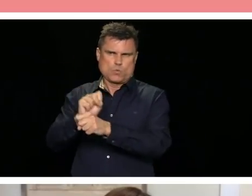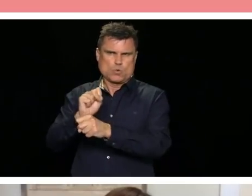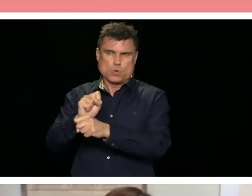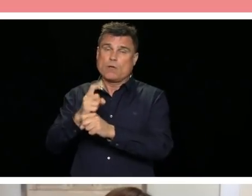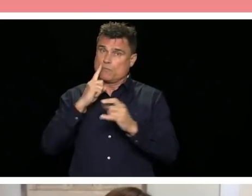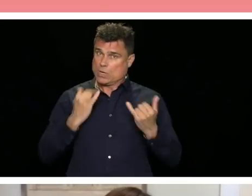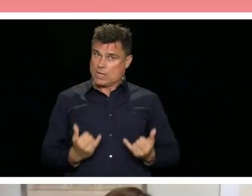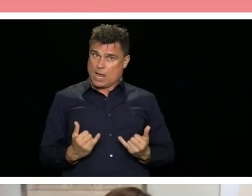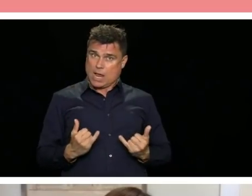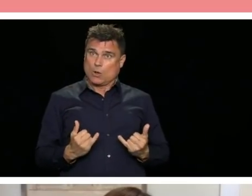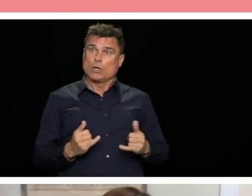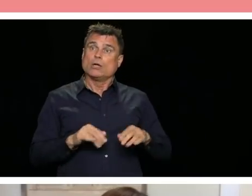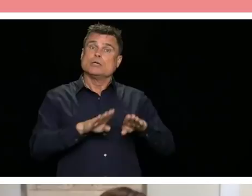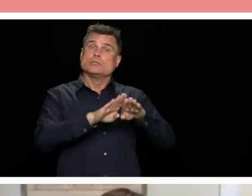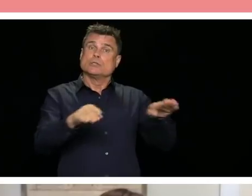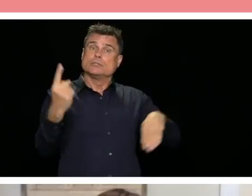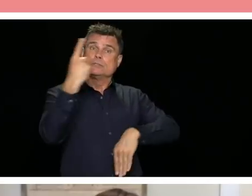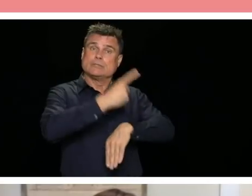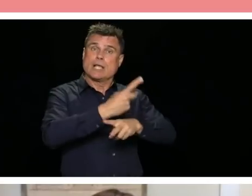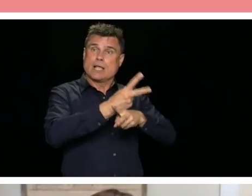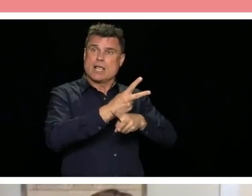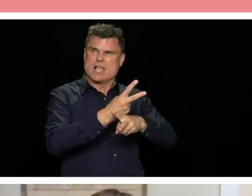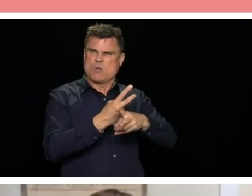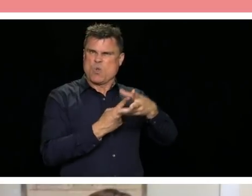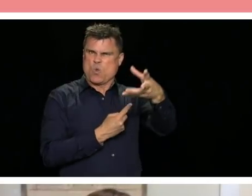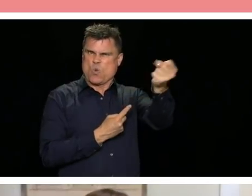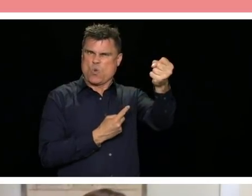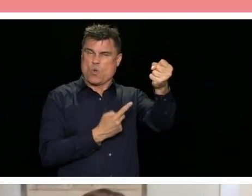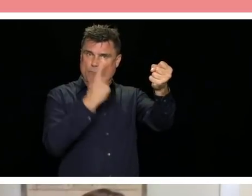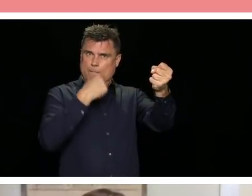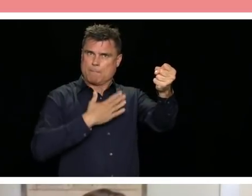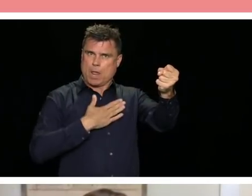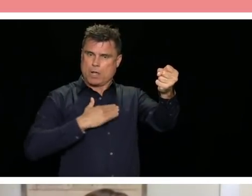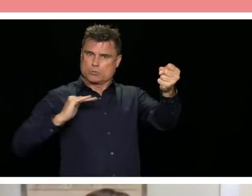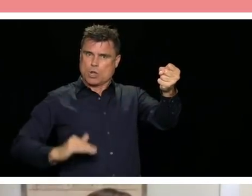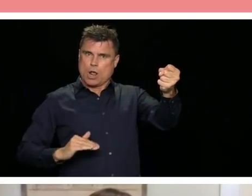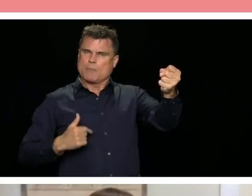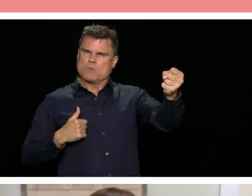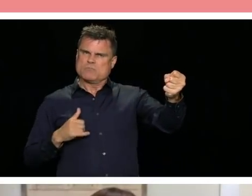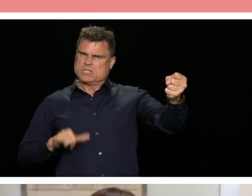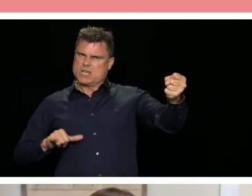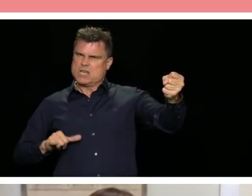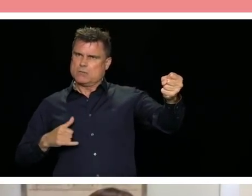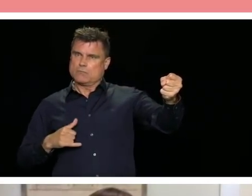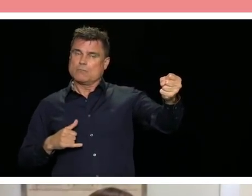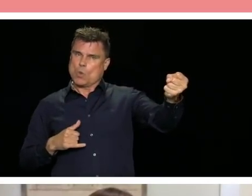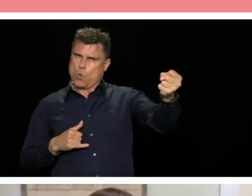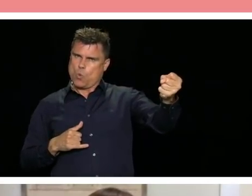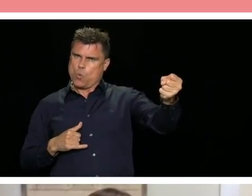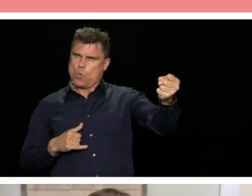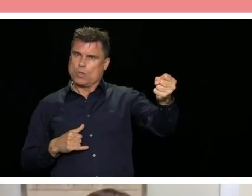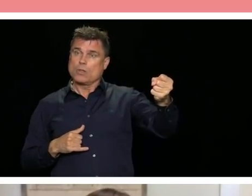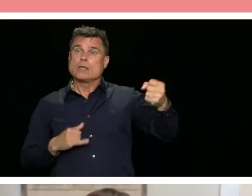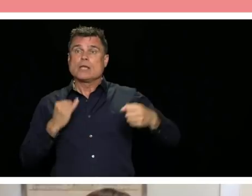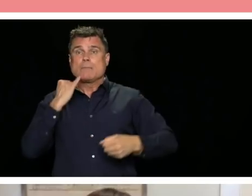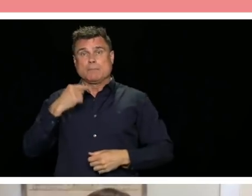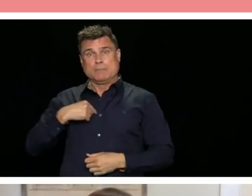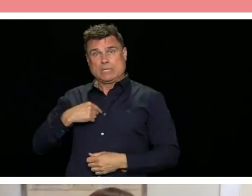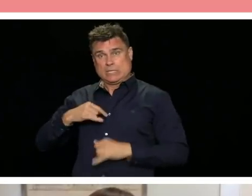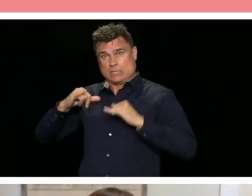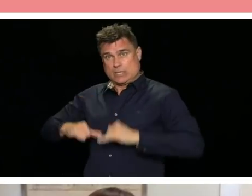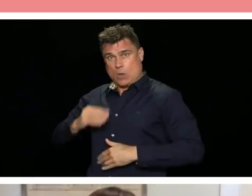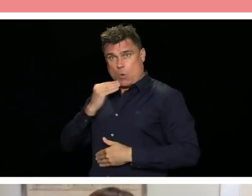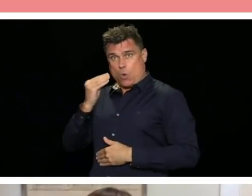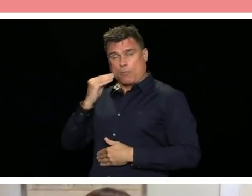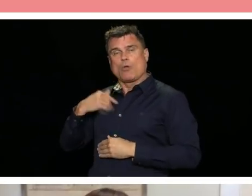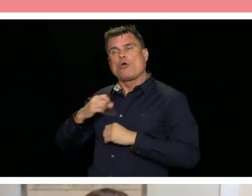are the guidelines around that? Thanks so much for the question, Michelle. the province has been providing temporary emergency funding to